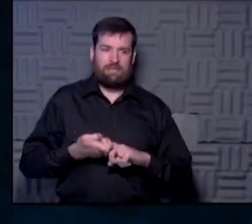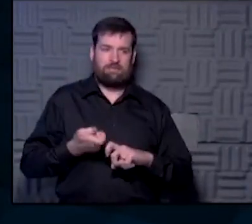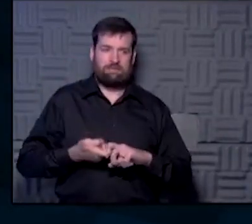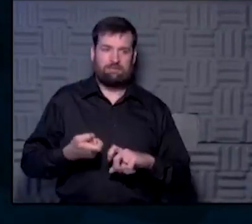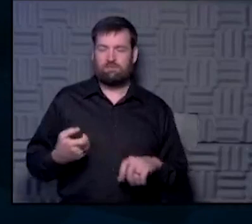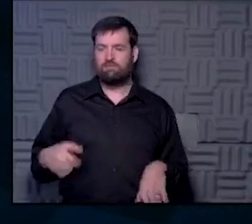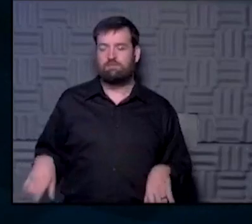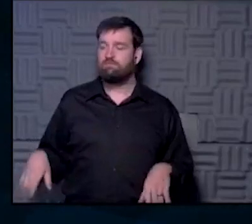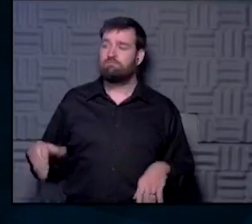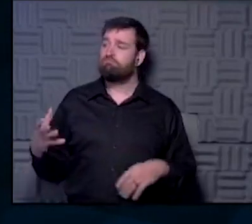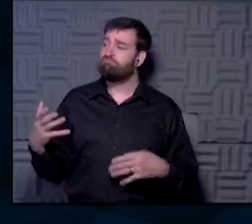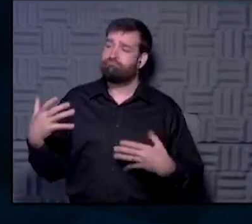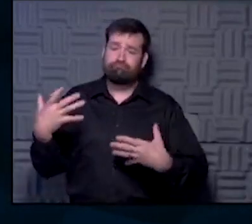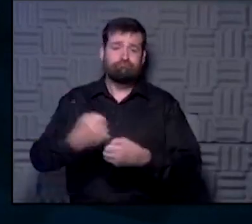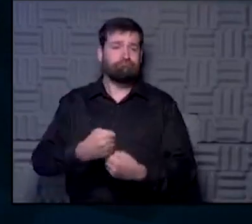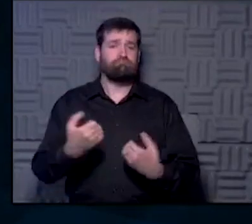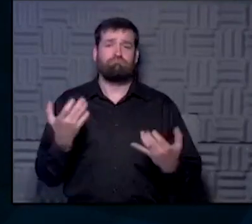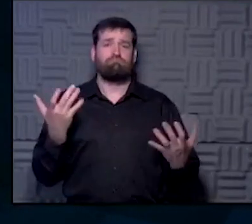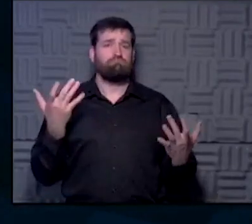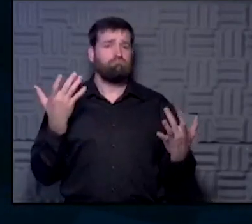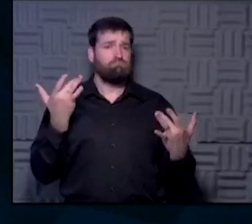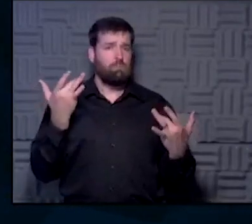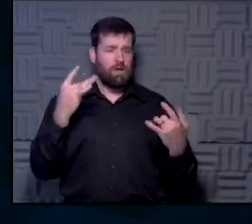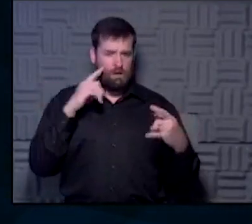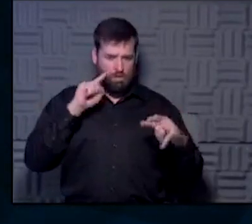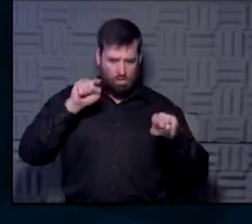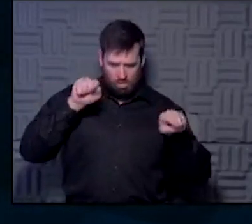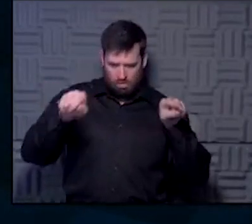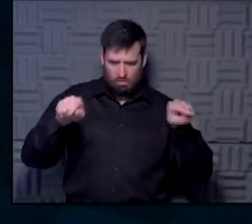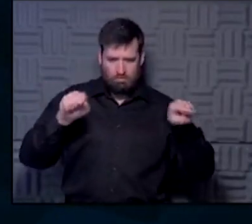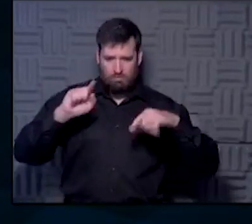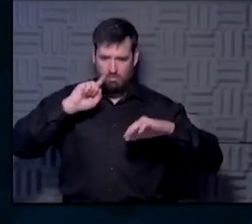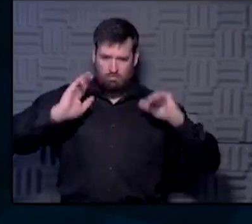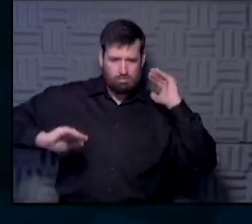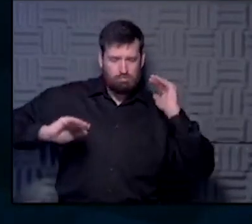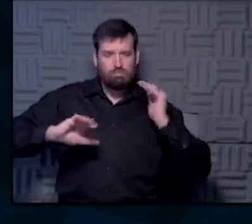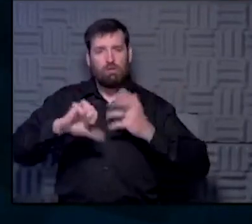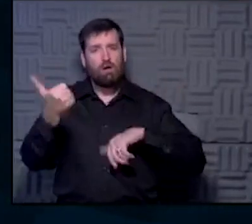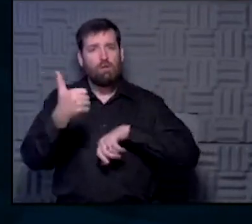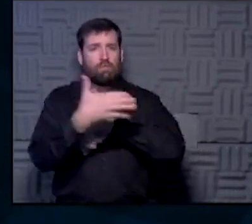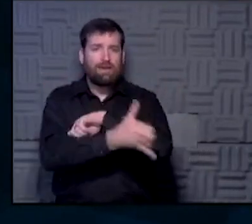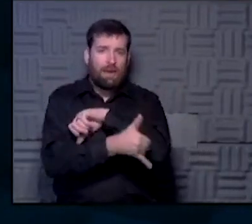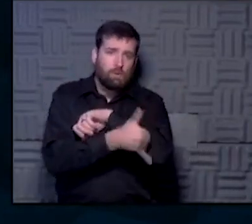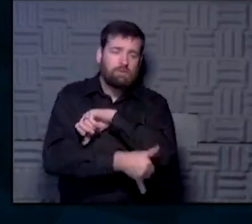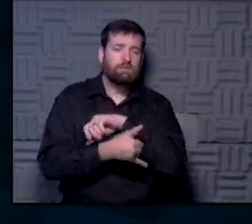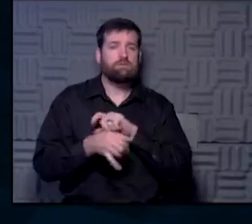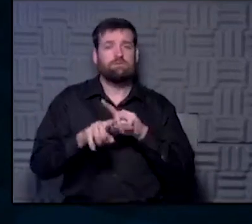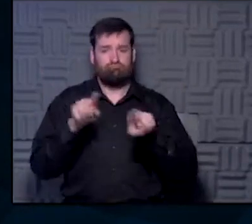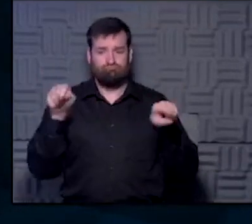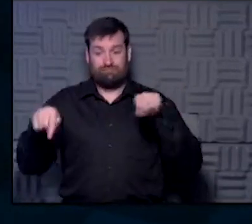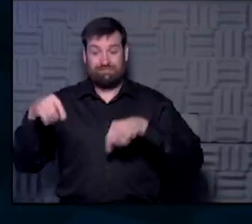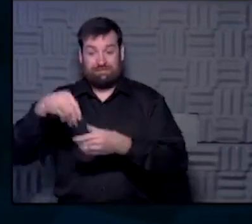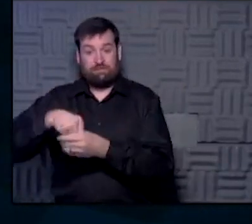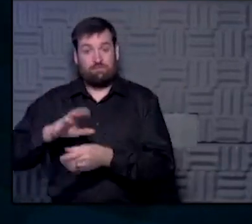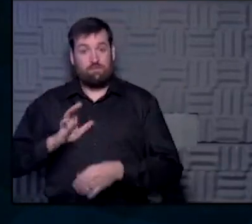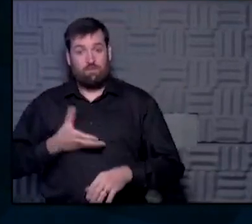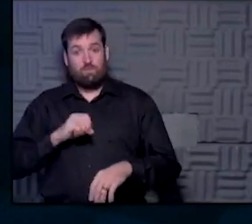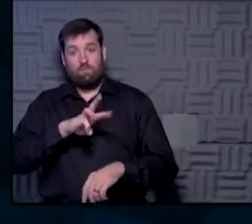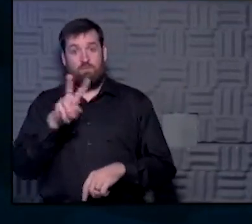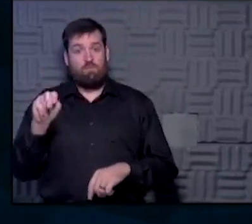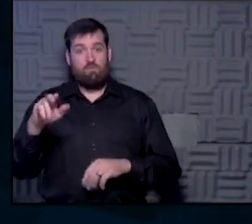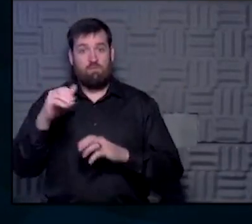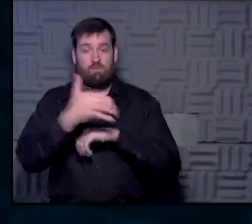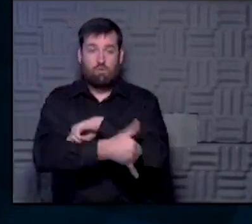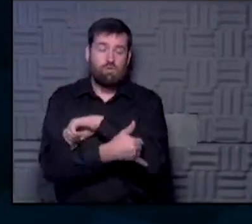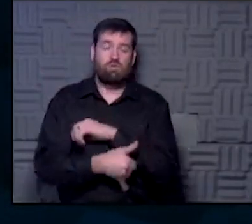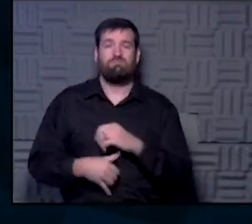really quickly, just to sum up why we're seeing these disparities in Wyandotte County compared to other jurisdictions, as well as those disparities within our community, we have